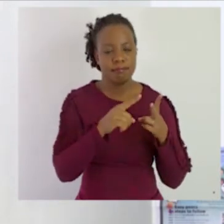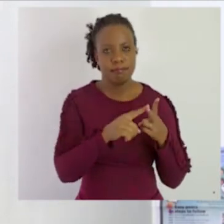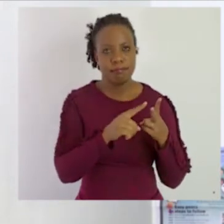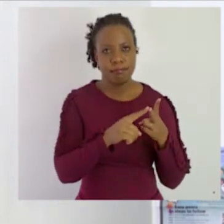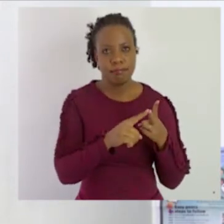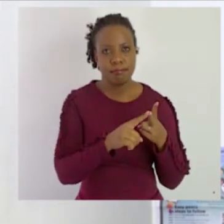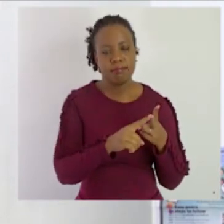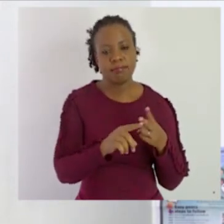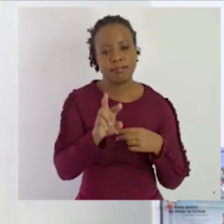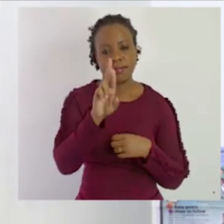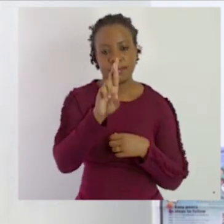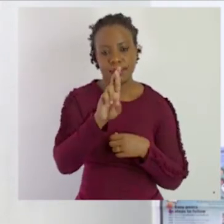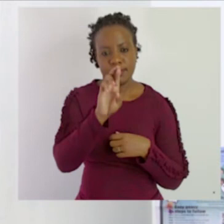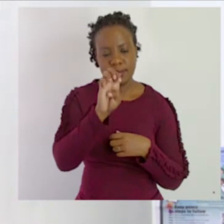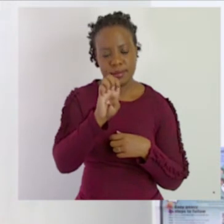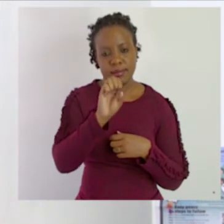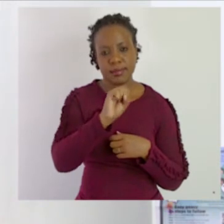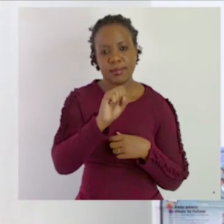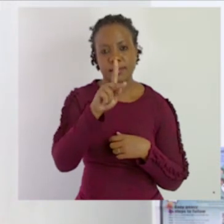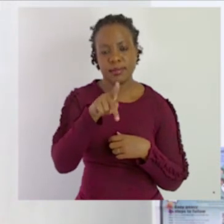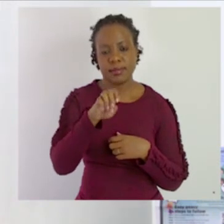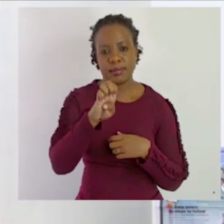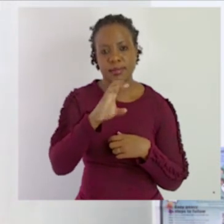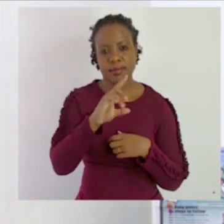we have respect,